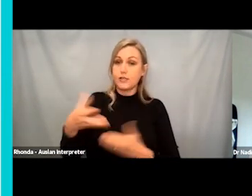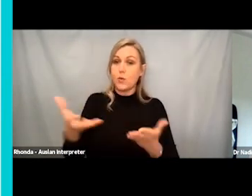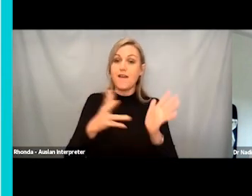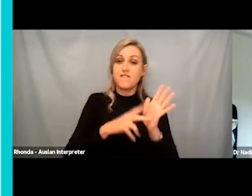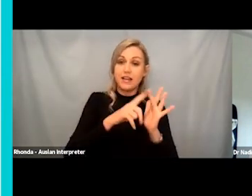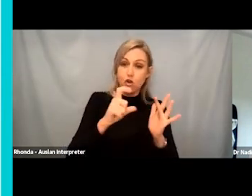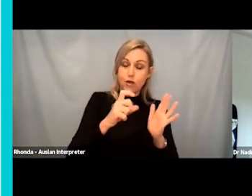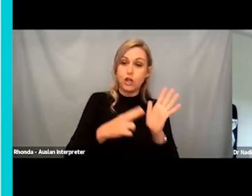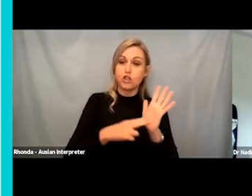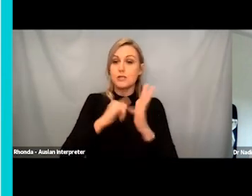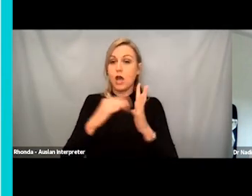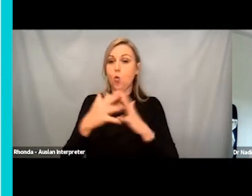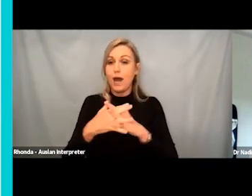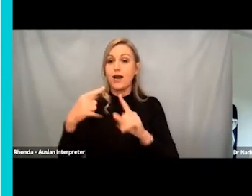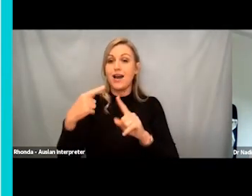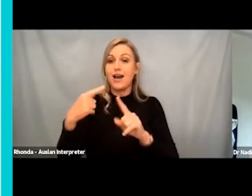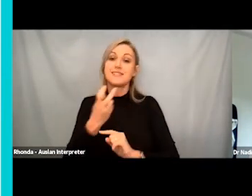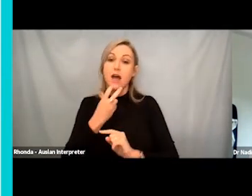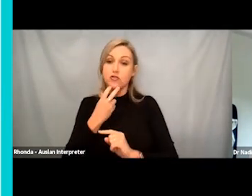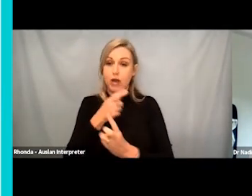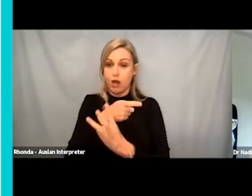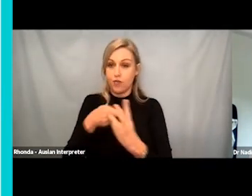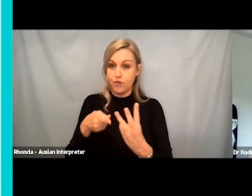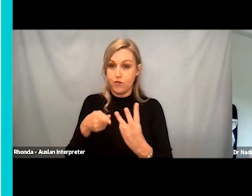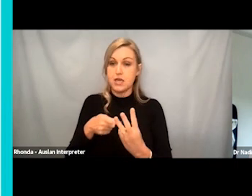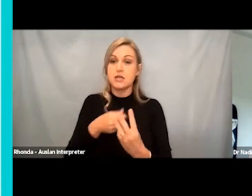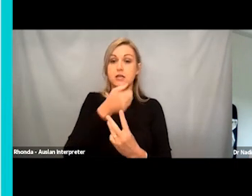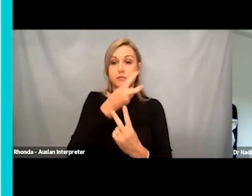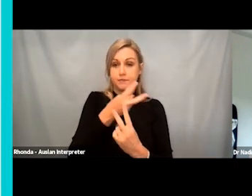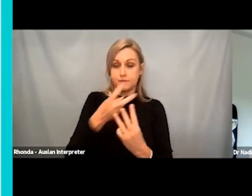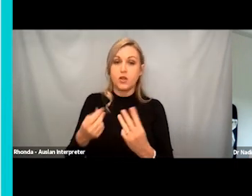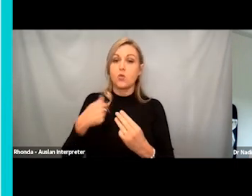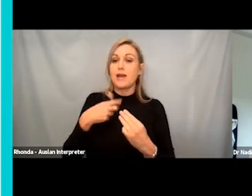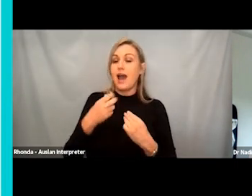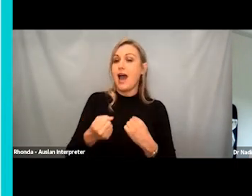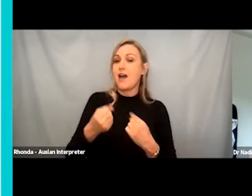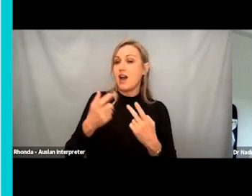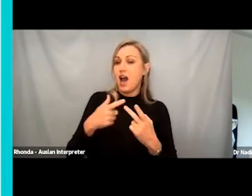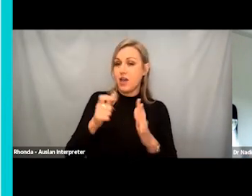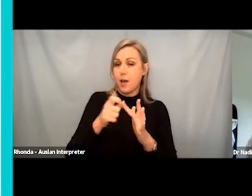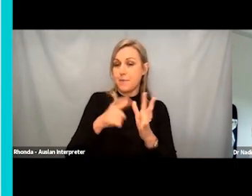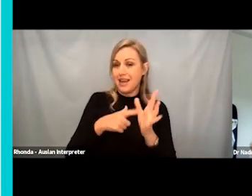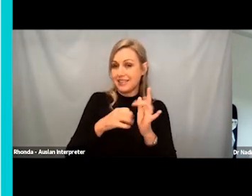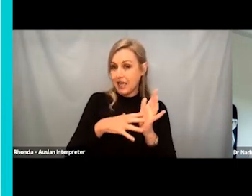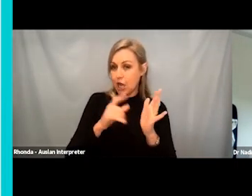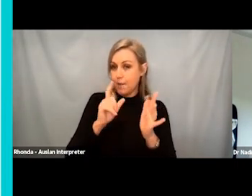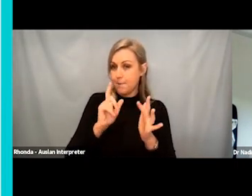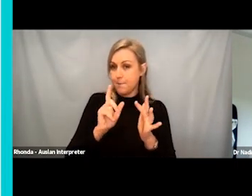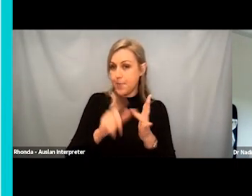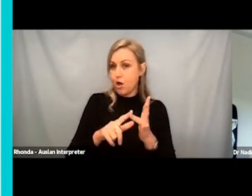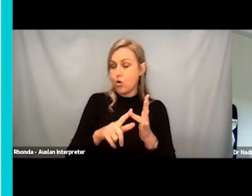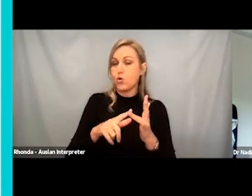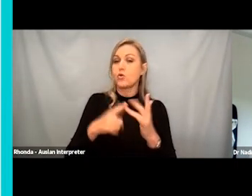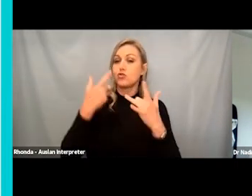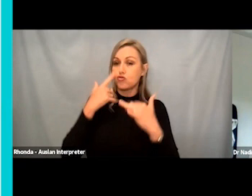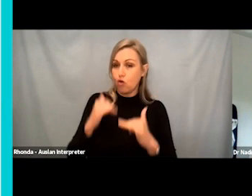New South Wales, and South Australia. It's a randomized, double-blind, placebo-controlled outpatient study